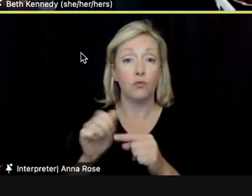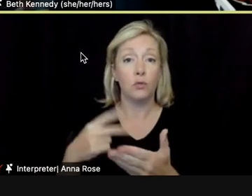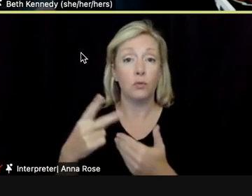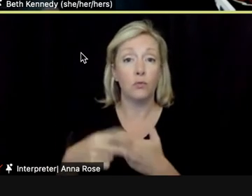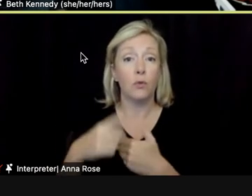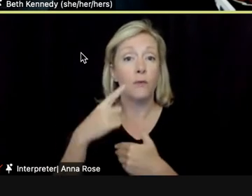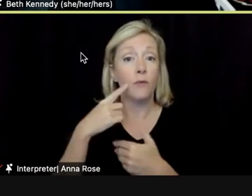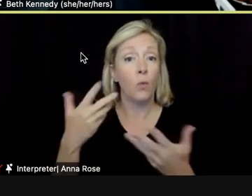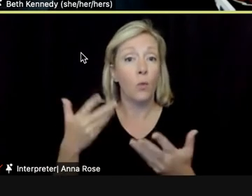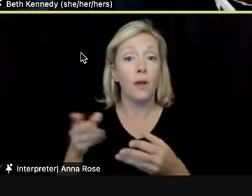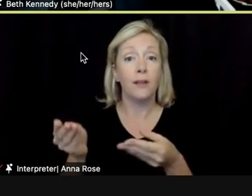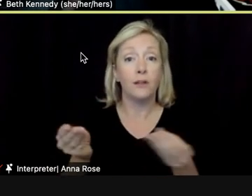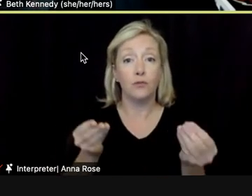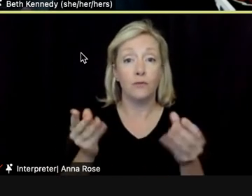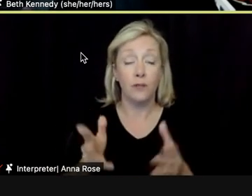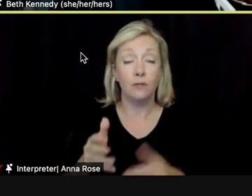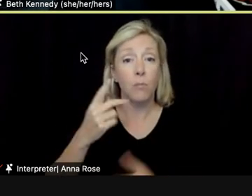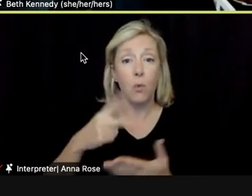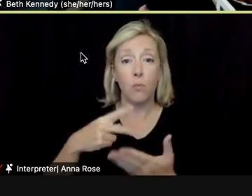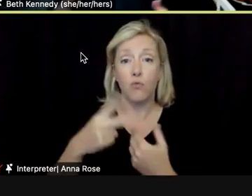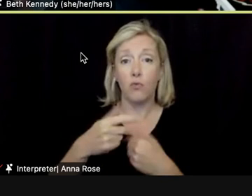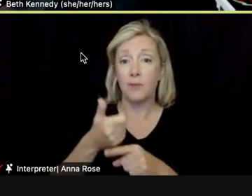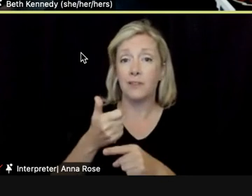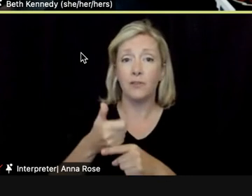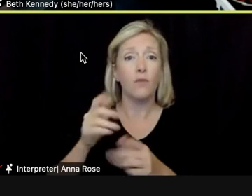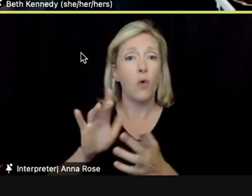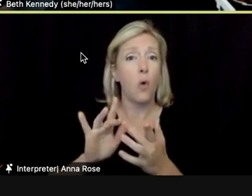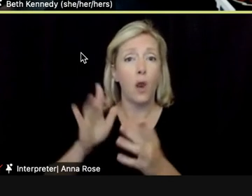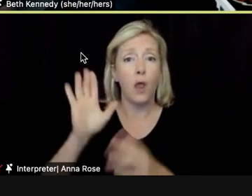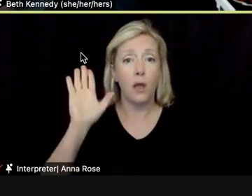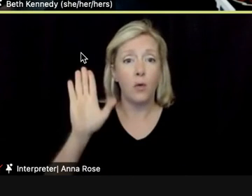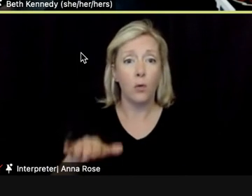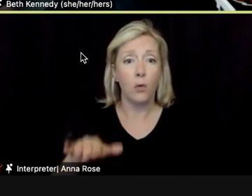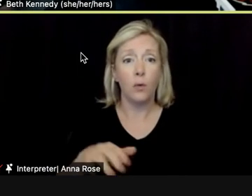all online. You can take the coursework from wherever